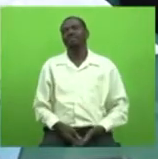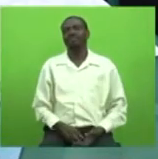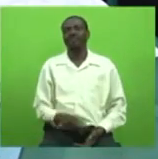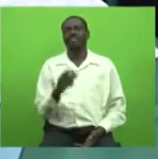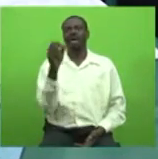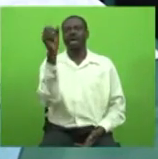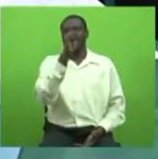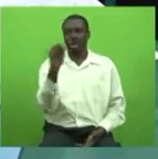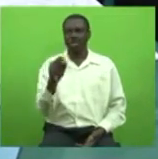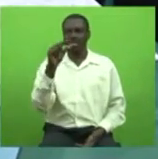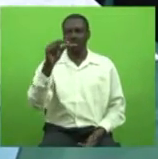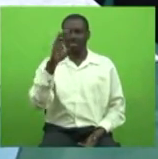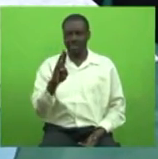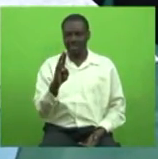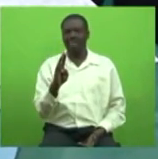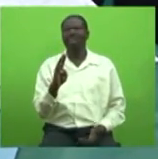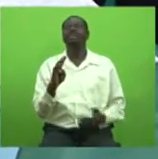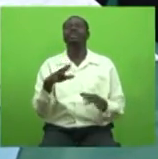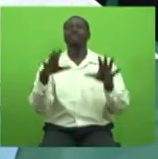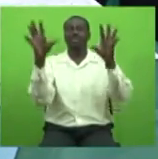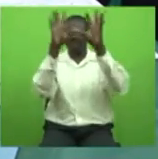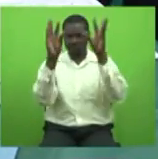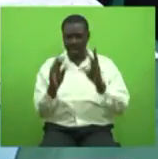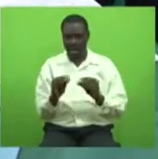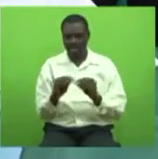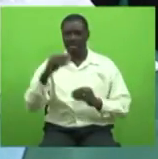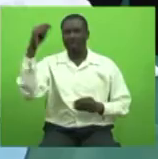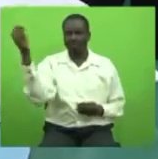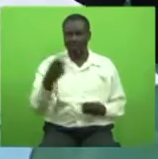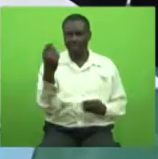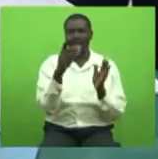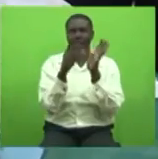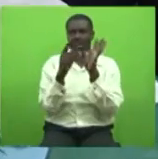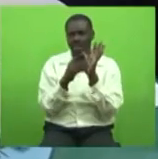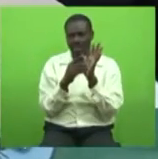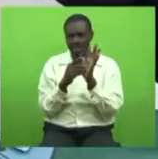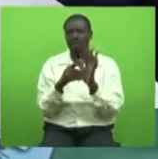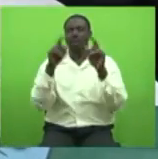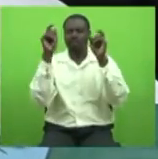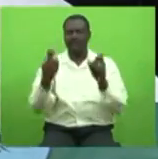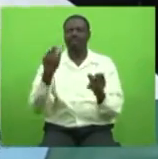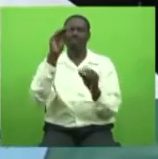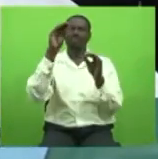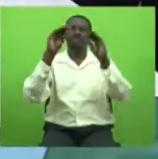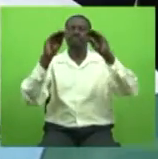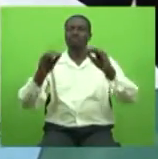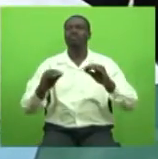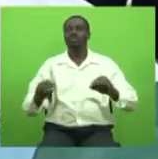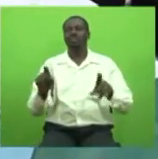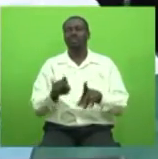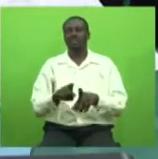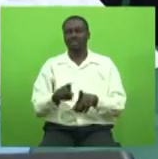data should be compiled by the healthcare workers and sent to the Health Records Officer to upload in